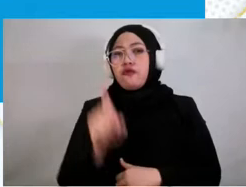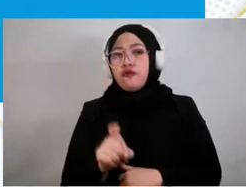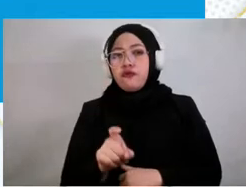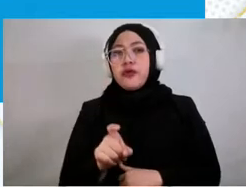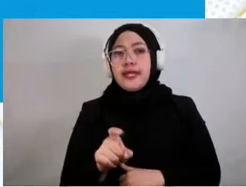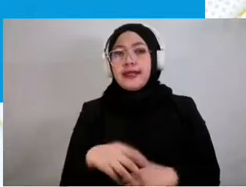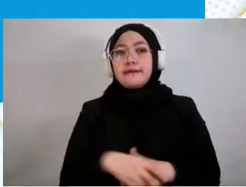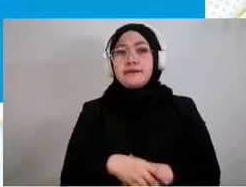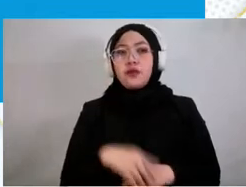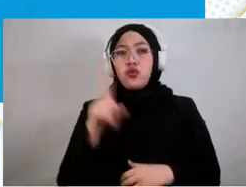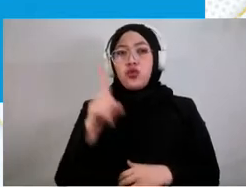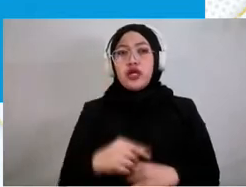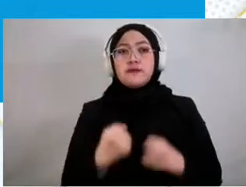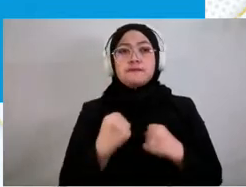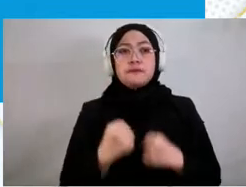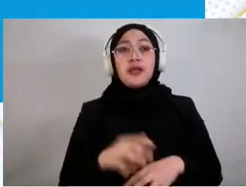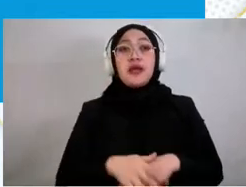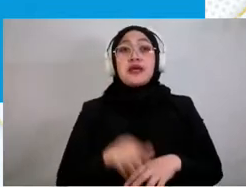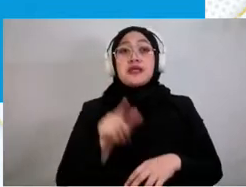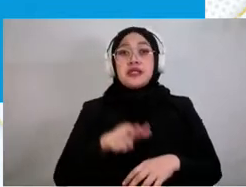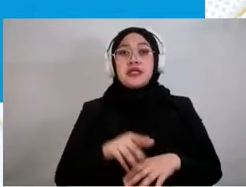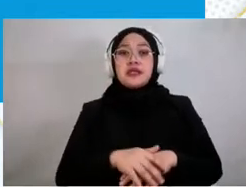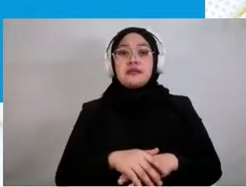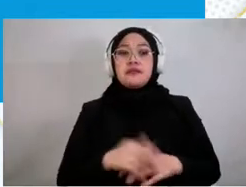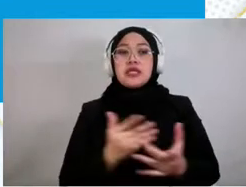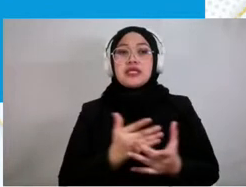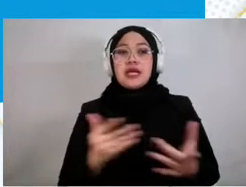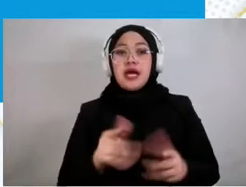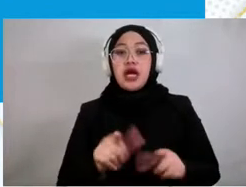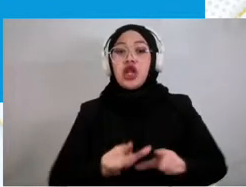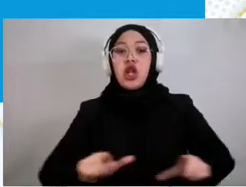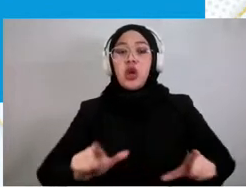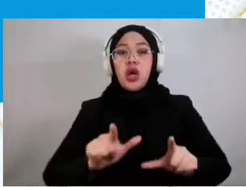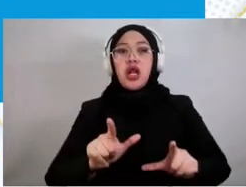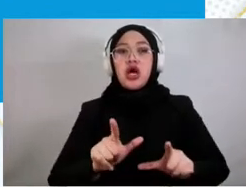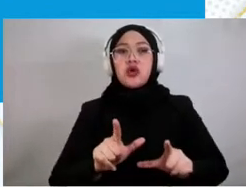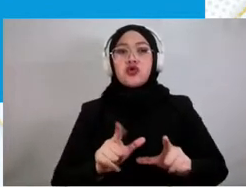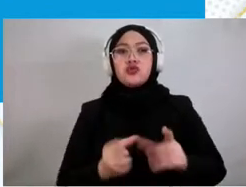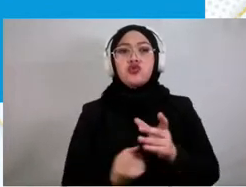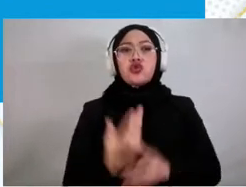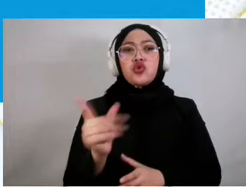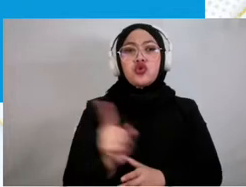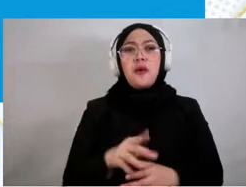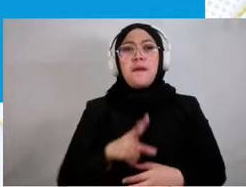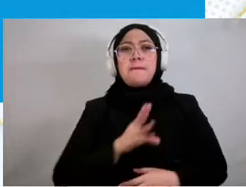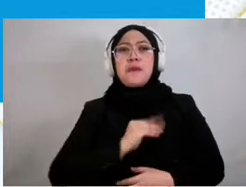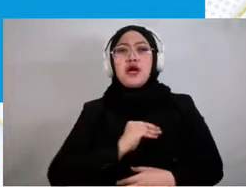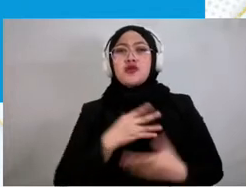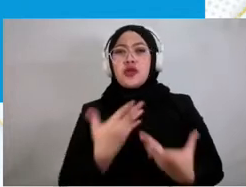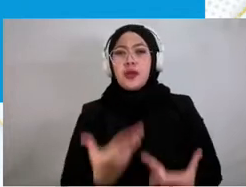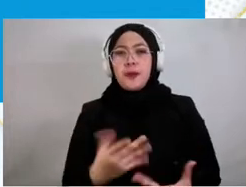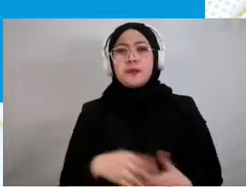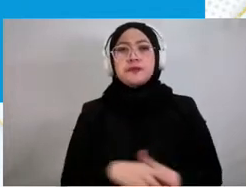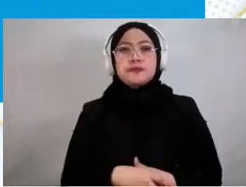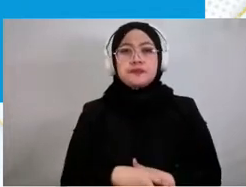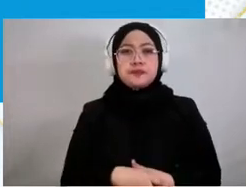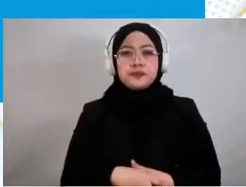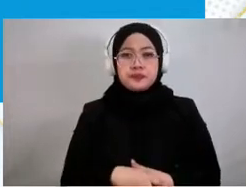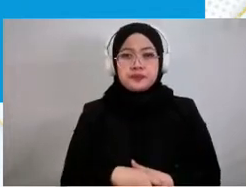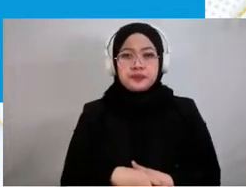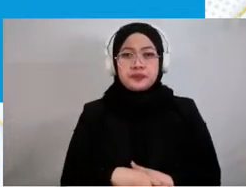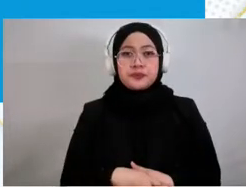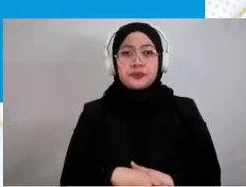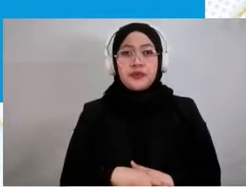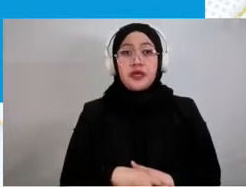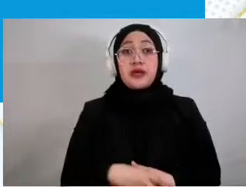We need a very strong domestic level response. What is that? What I mean by domestic level is that any